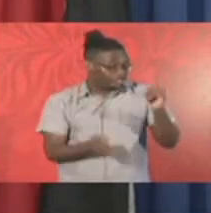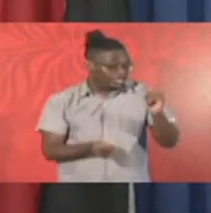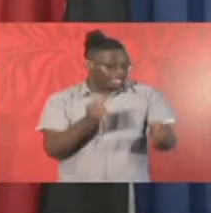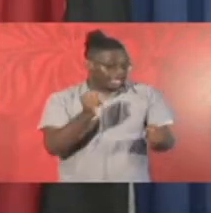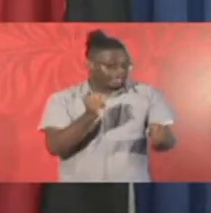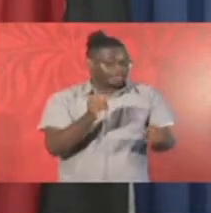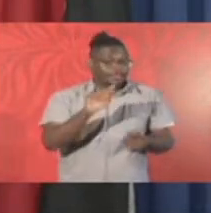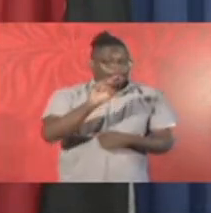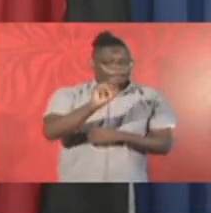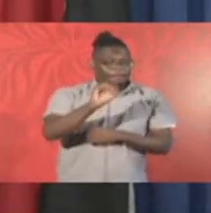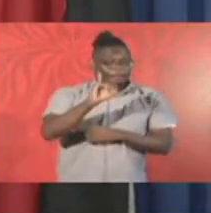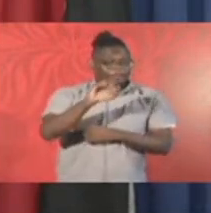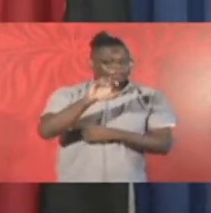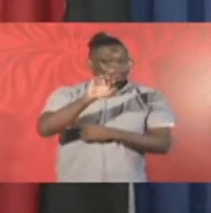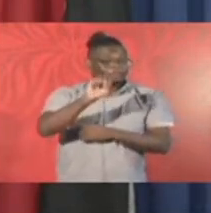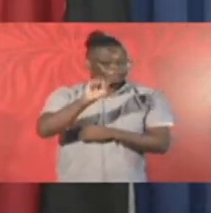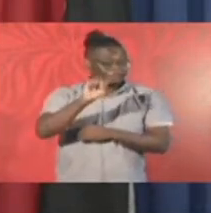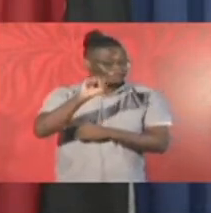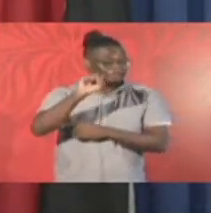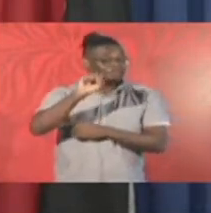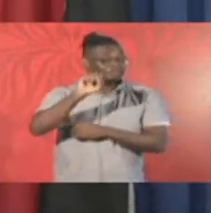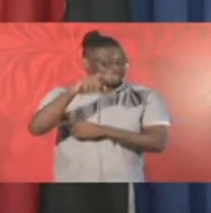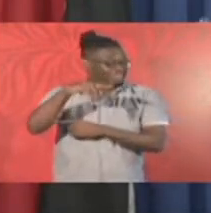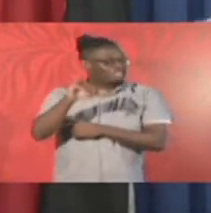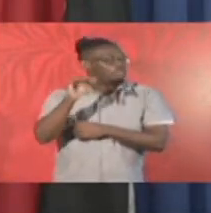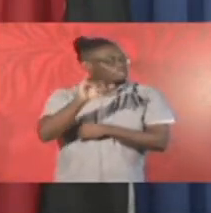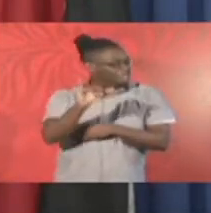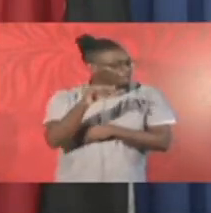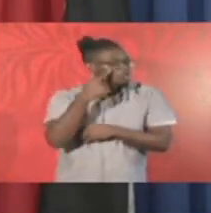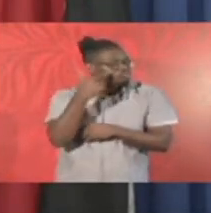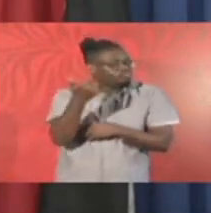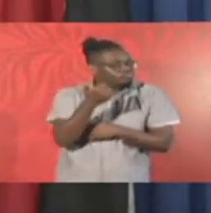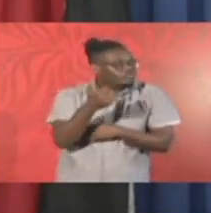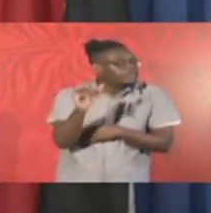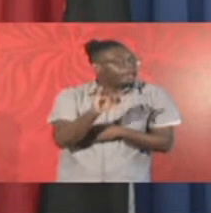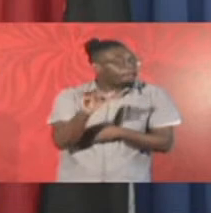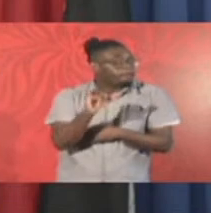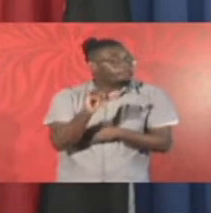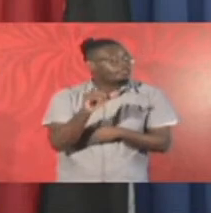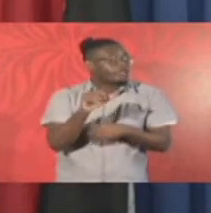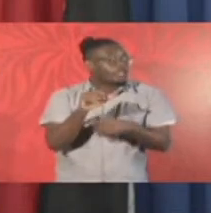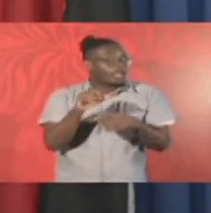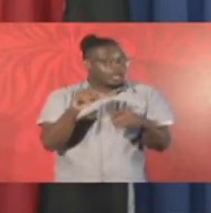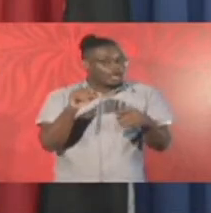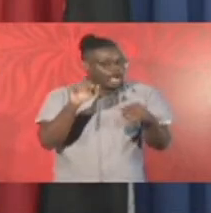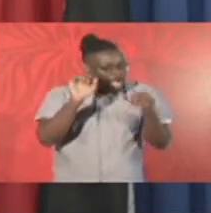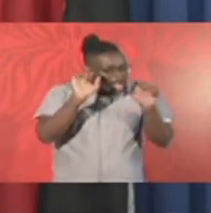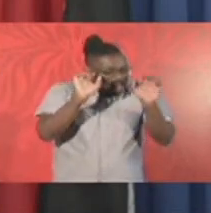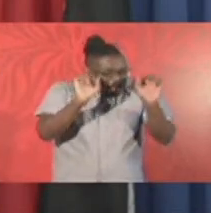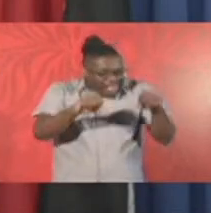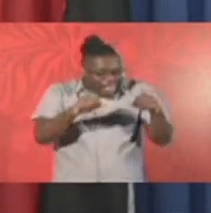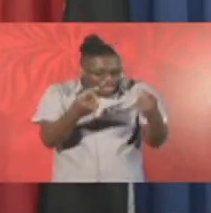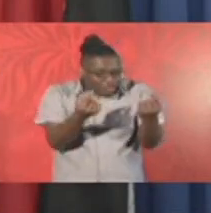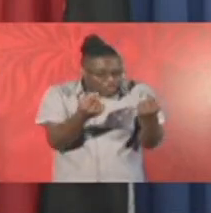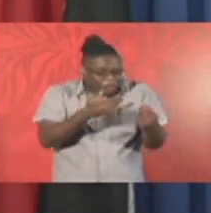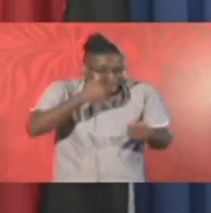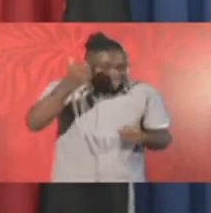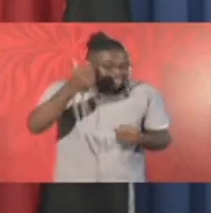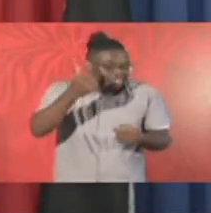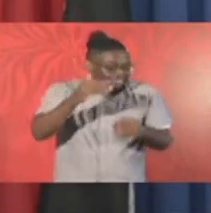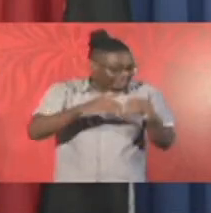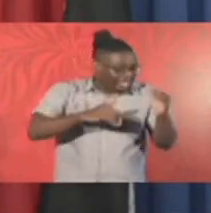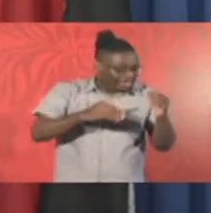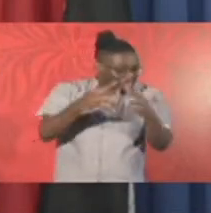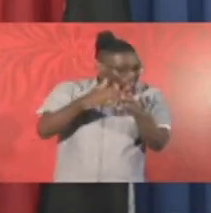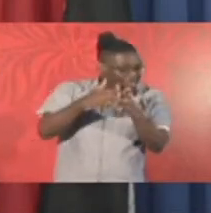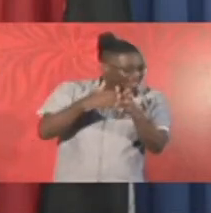28%. Can we expect to perform better than that population? The only inference